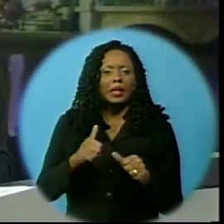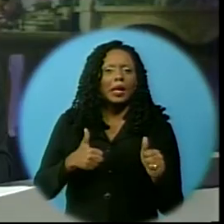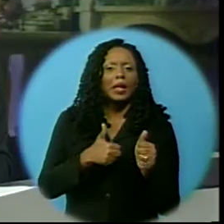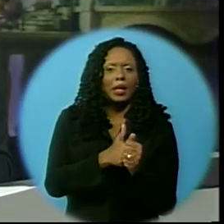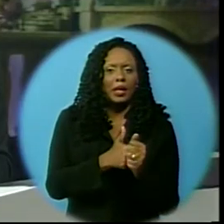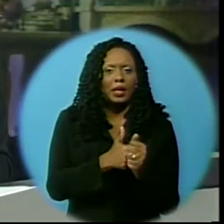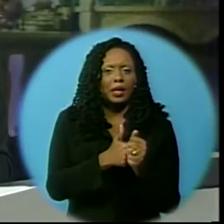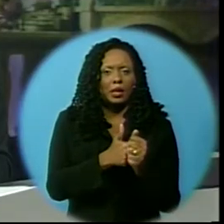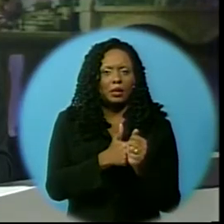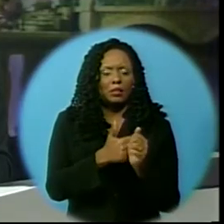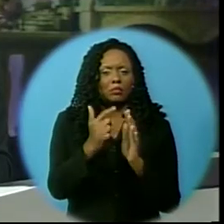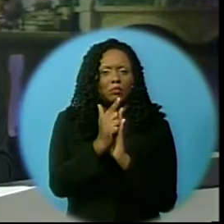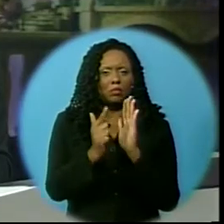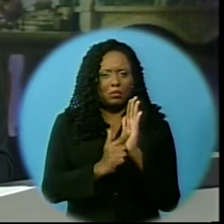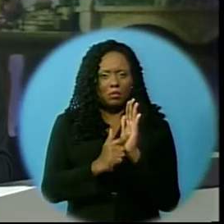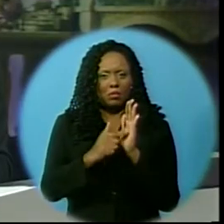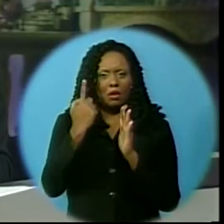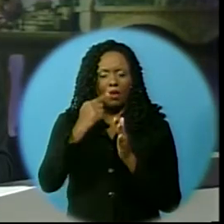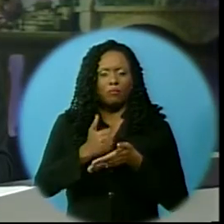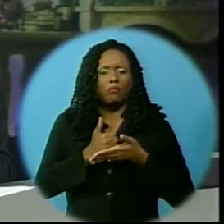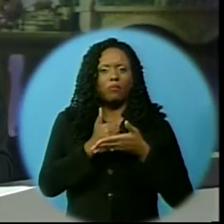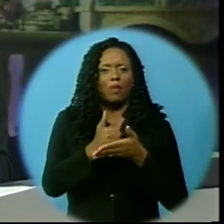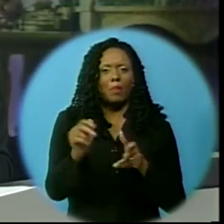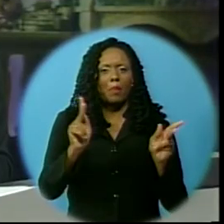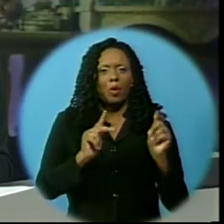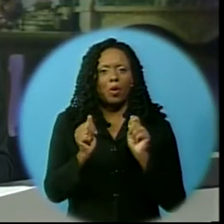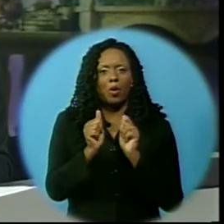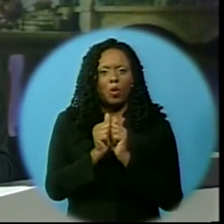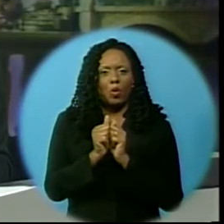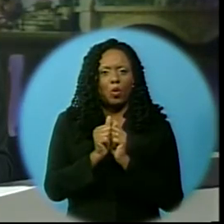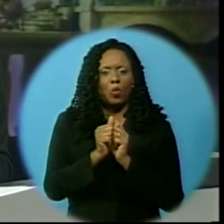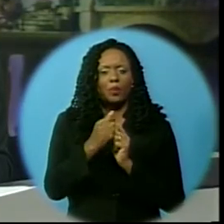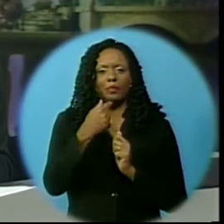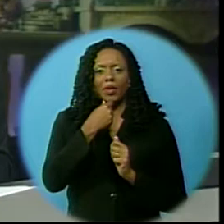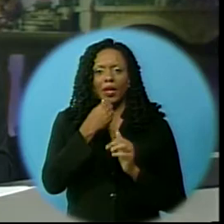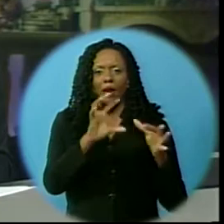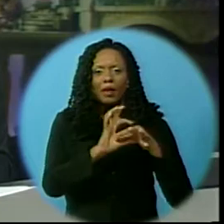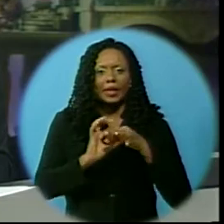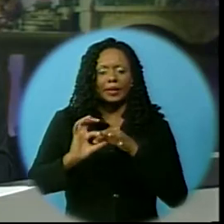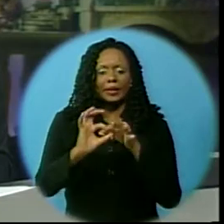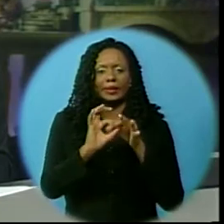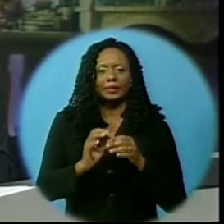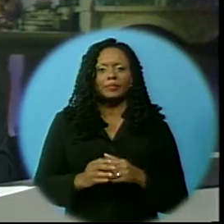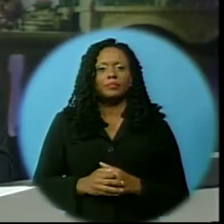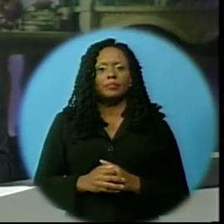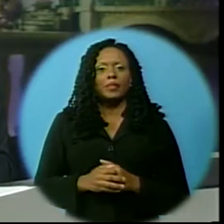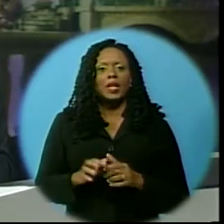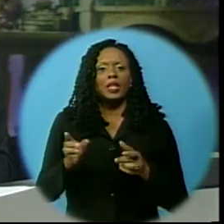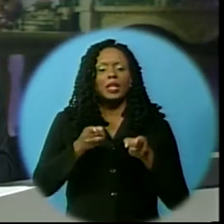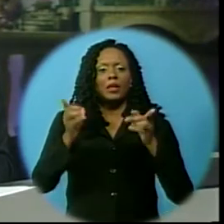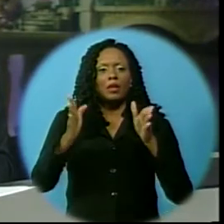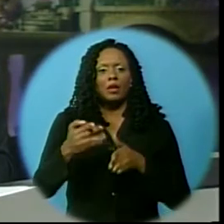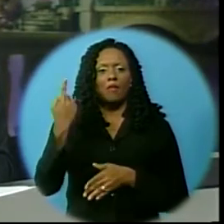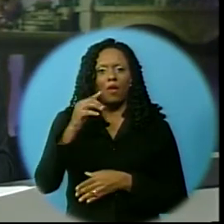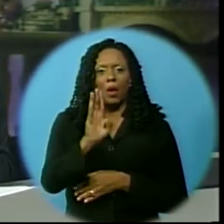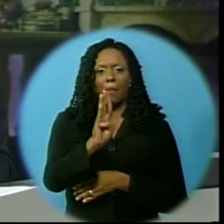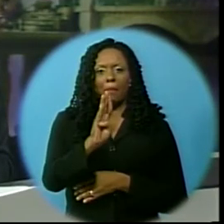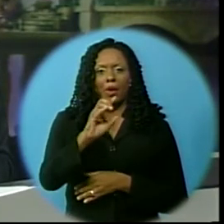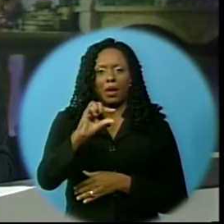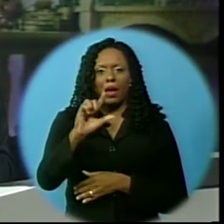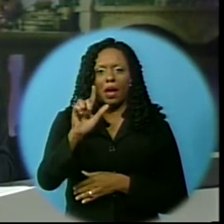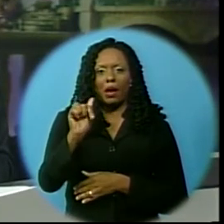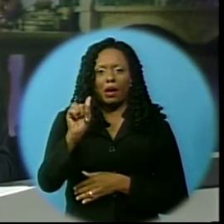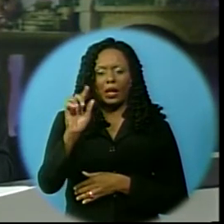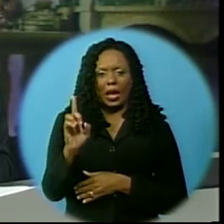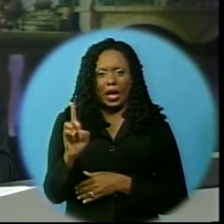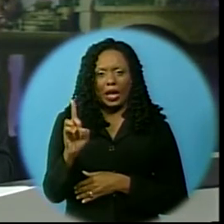legislation marginalizing people in same-sex relationships. Donya Pigot, the director of BGLAD, the Barbados Gays and Lesbians Against Discrimination, is